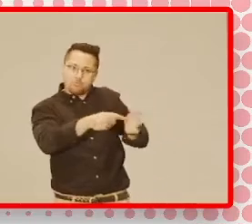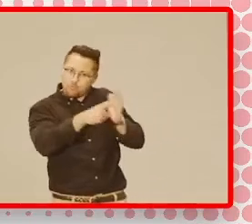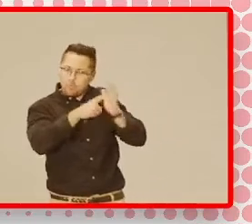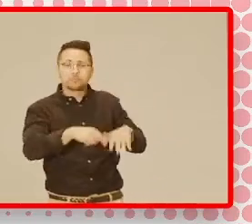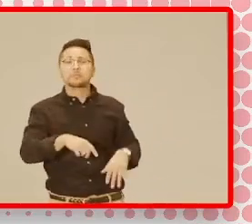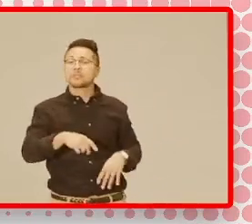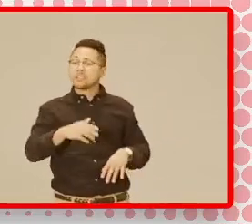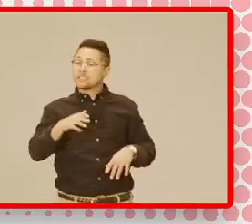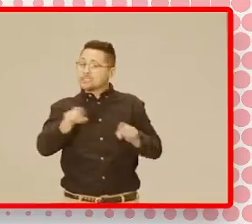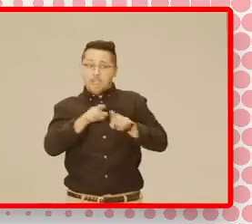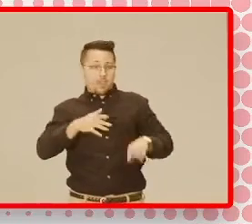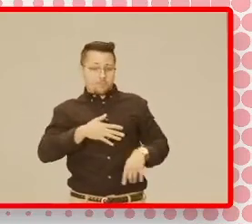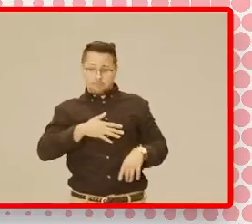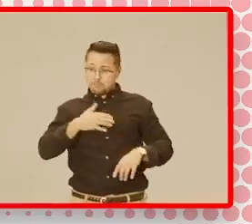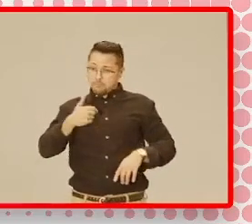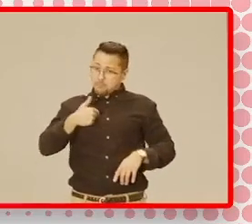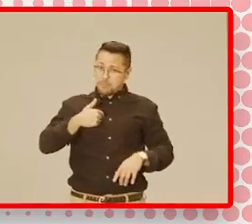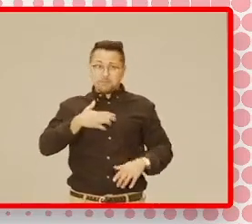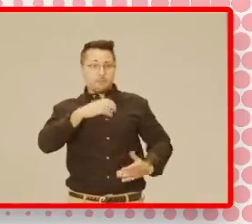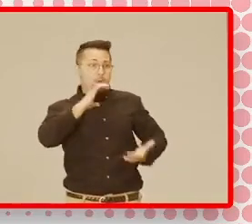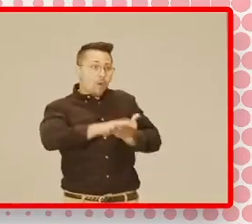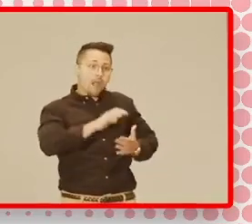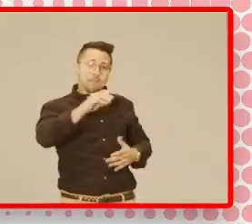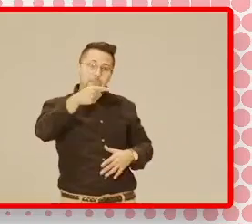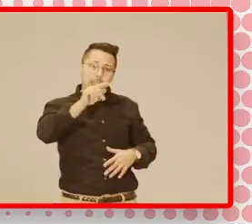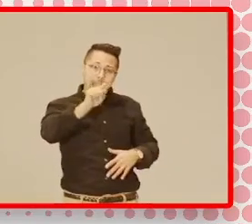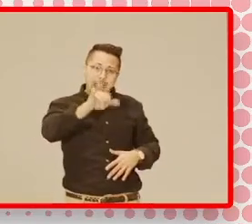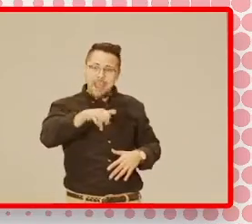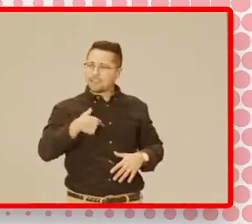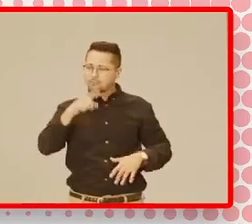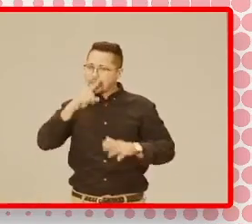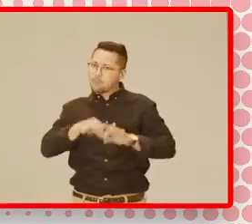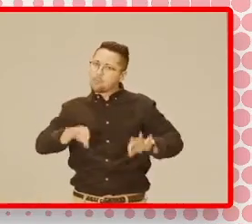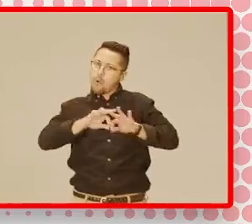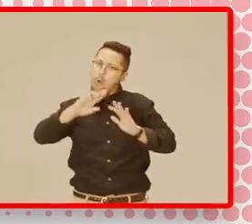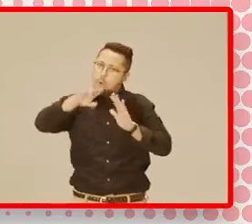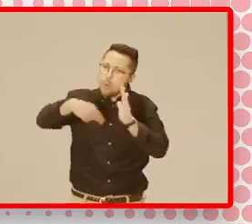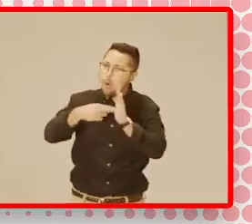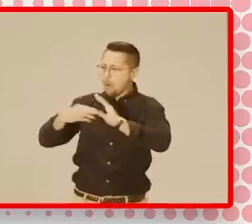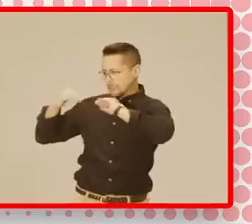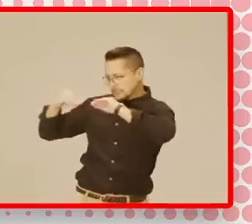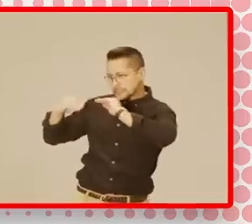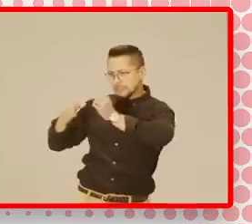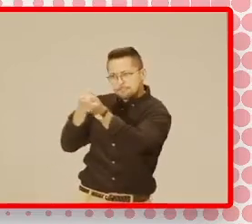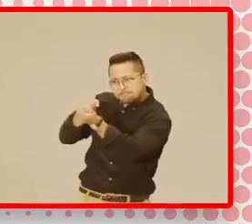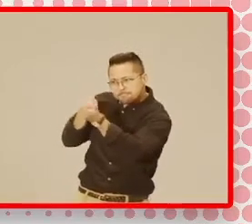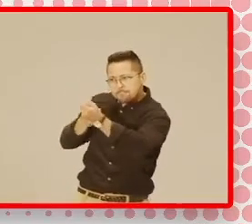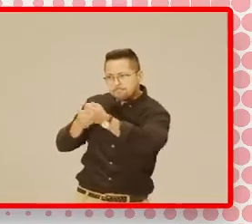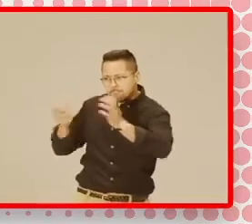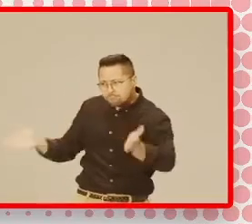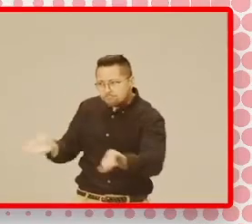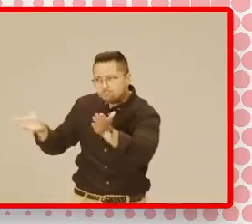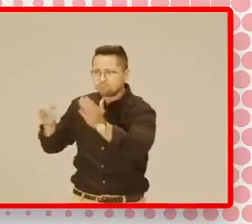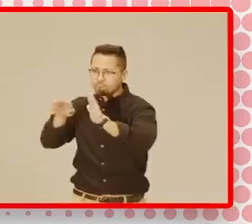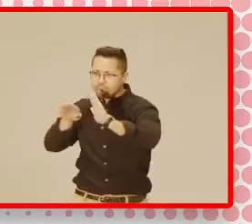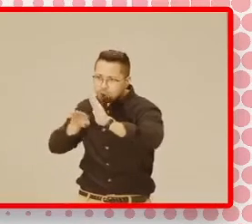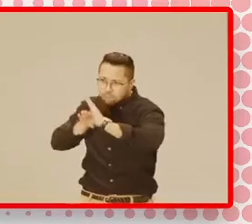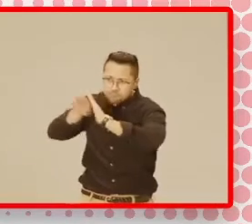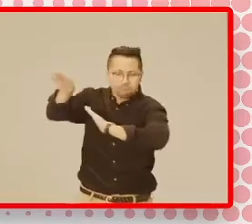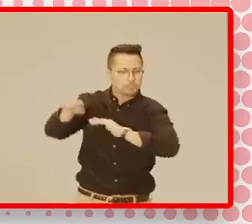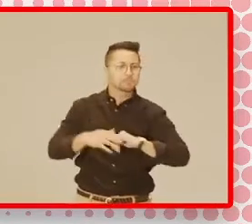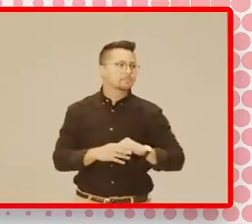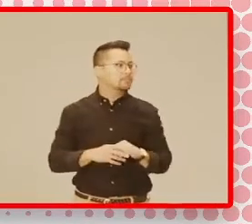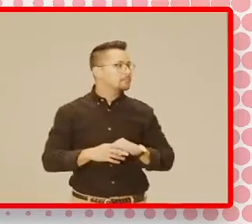play a very critical role in coaching and supporting Chris and encouraging him through this journey throughout the entire process.